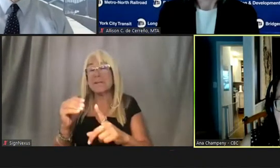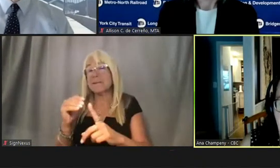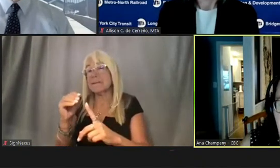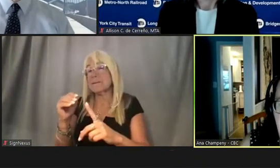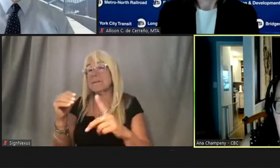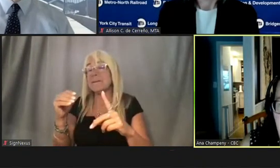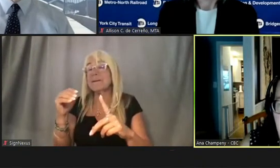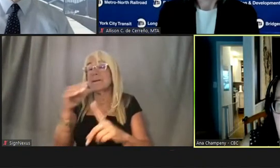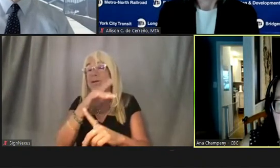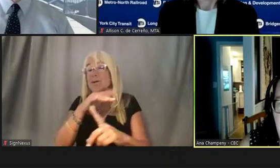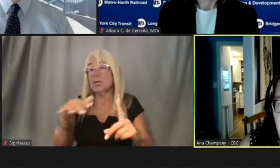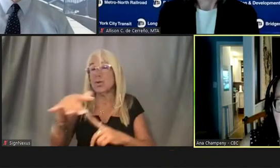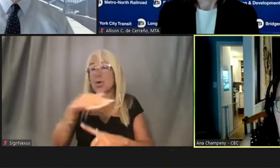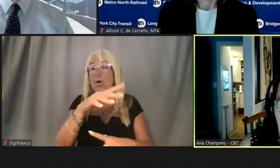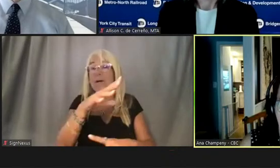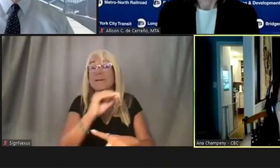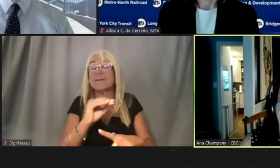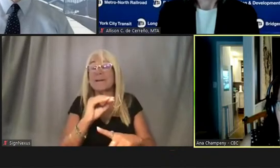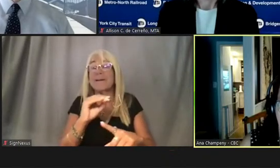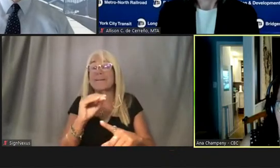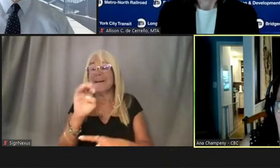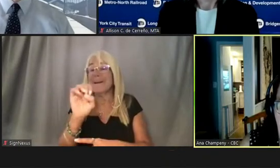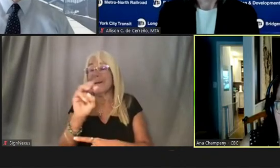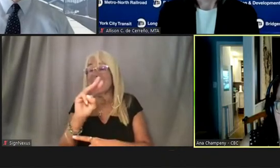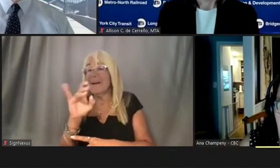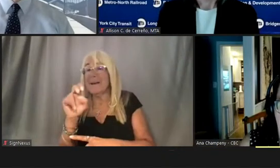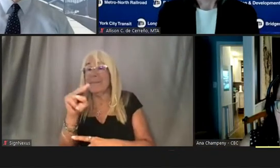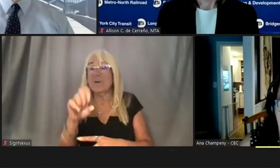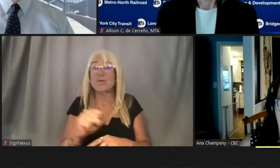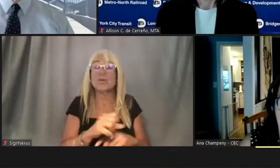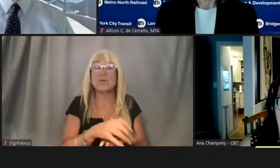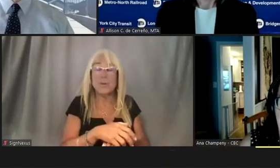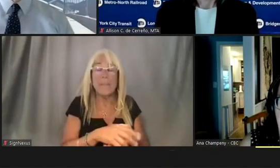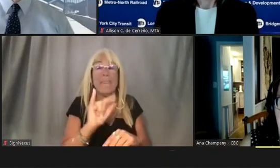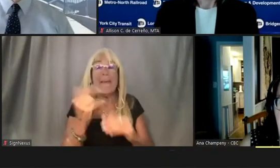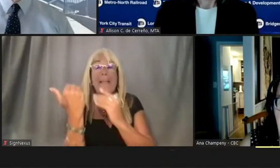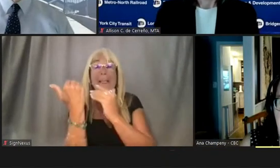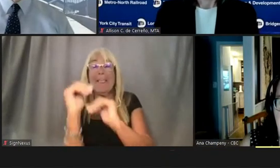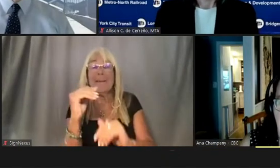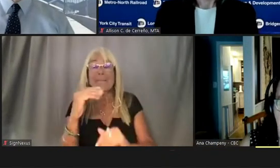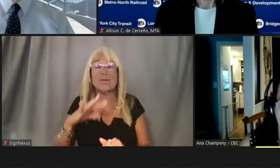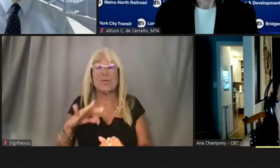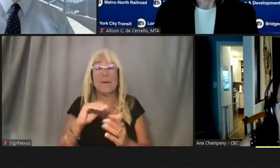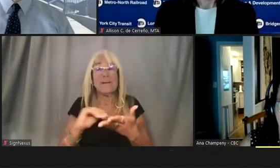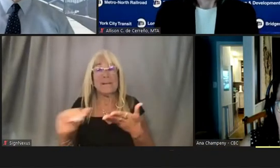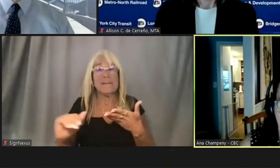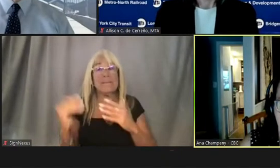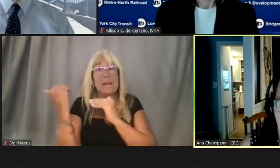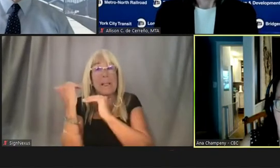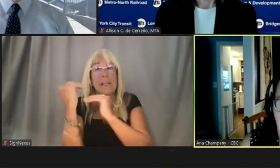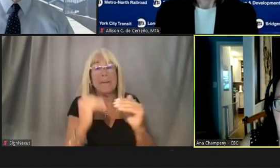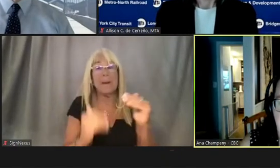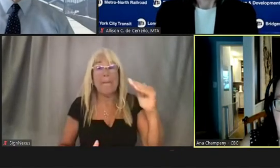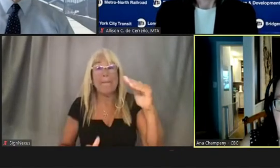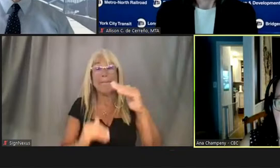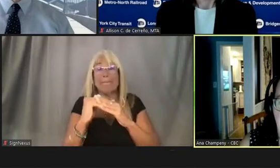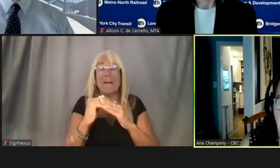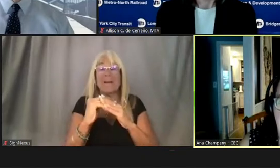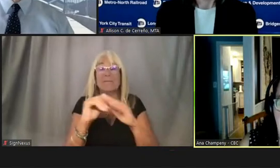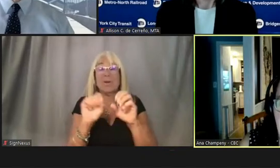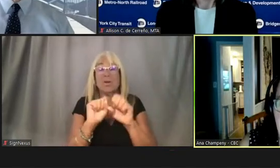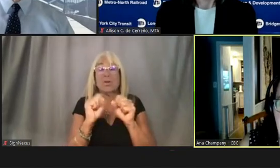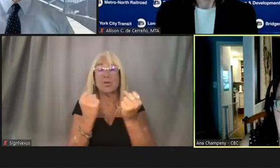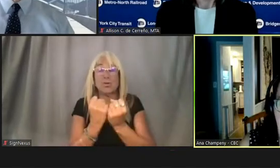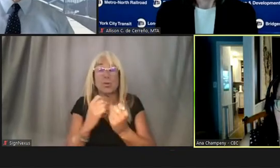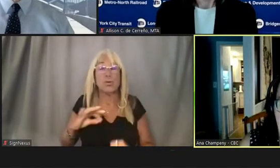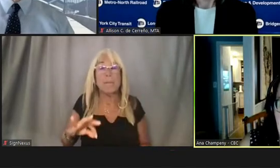not just Revenue alone in a fair and sustainable manner that limits credits and exemptions and maximizes social benefits